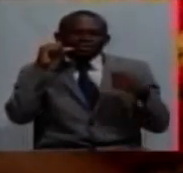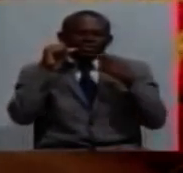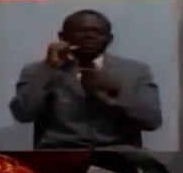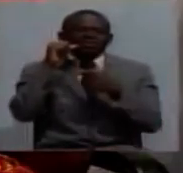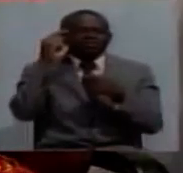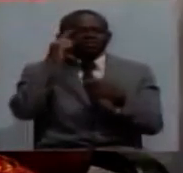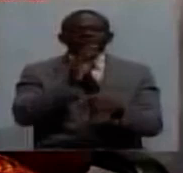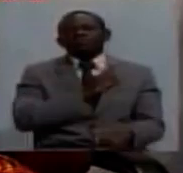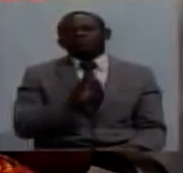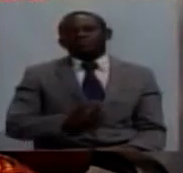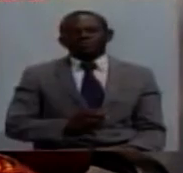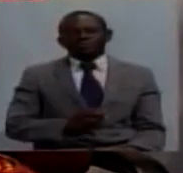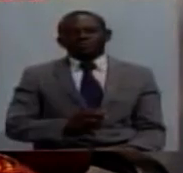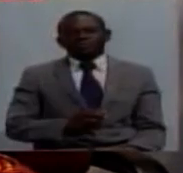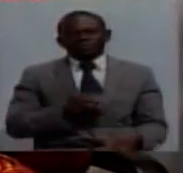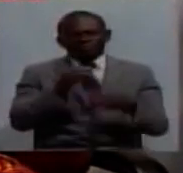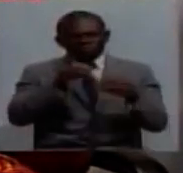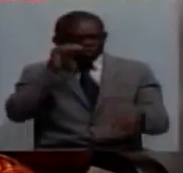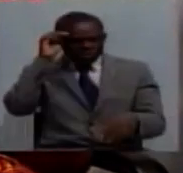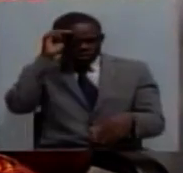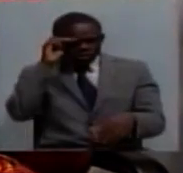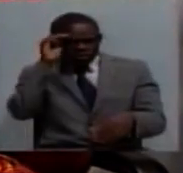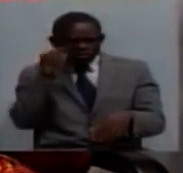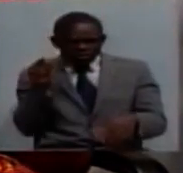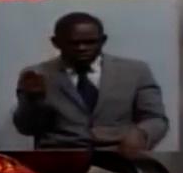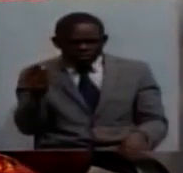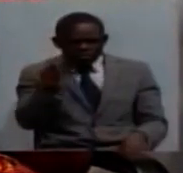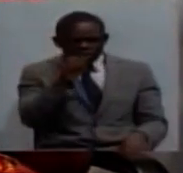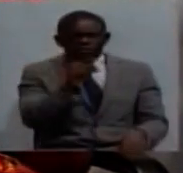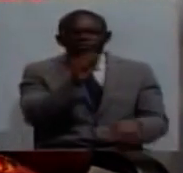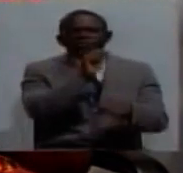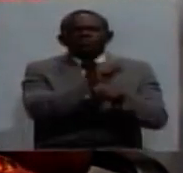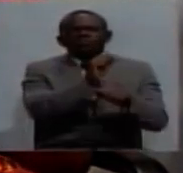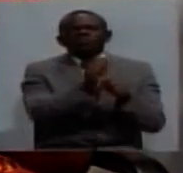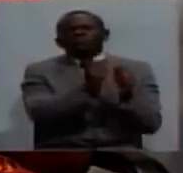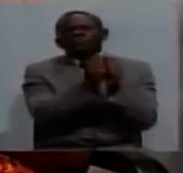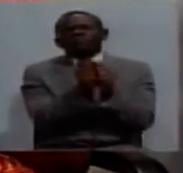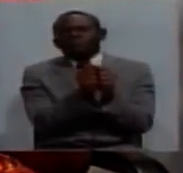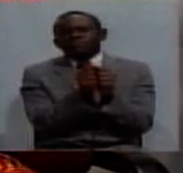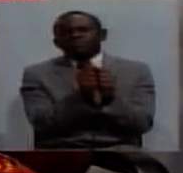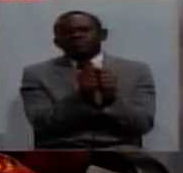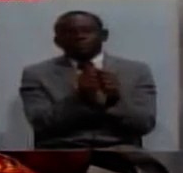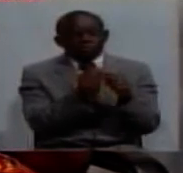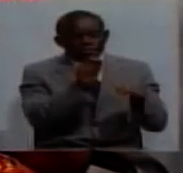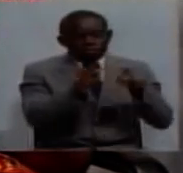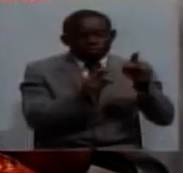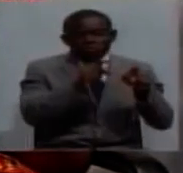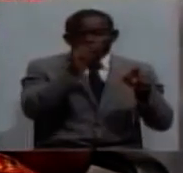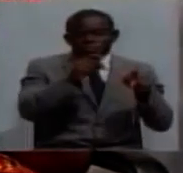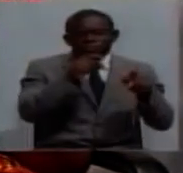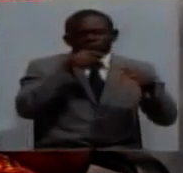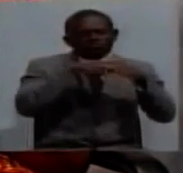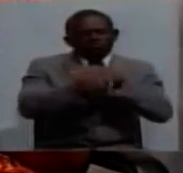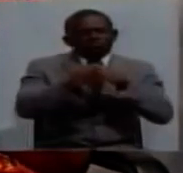begin sequencing. So in this economic diversification or job creation, who comes first? Who has the first role to play? Which